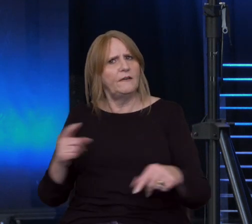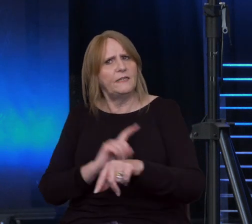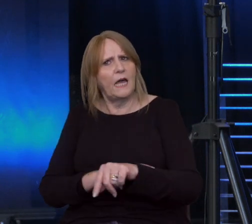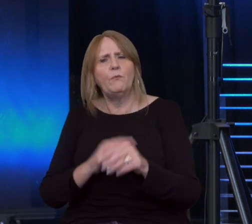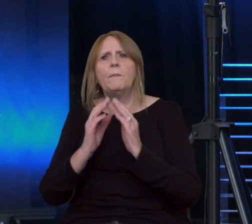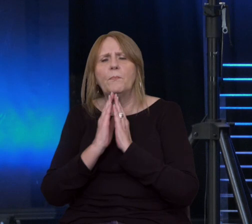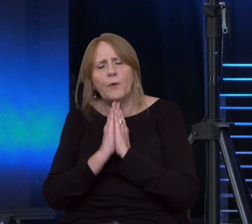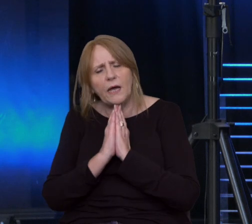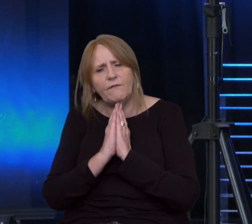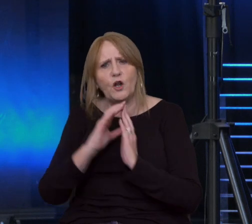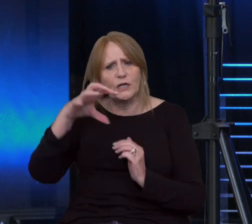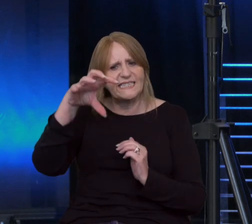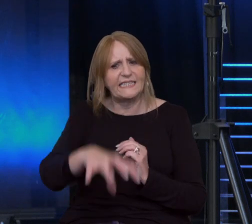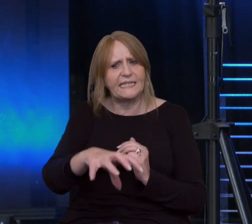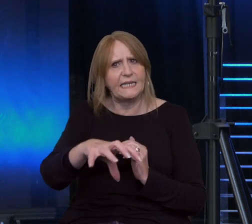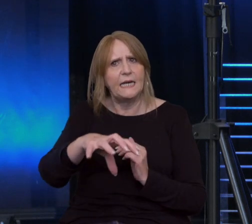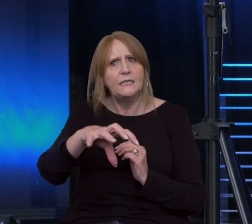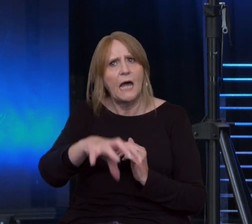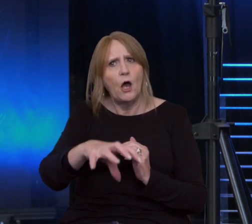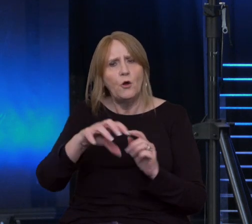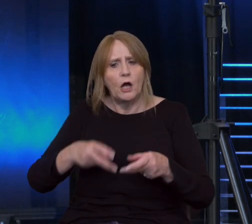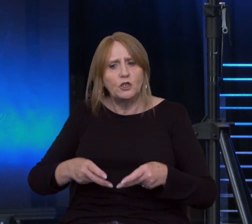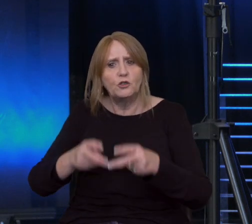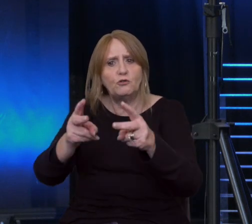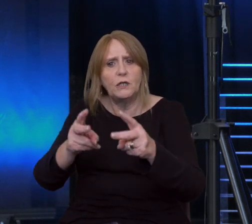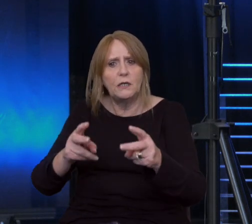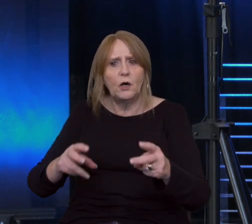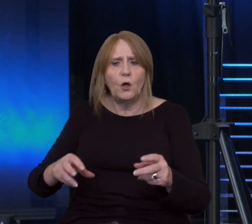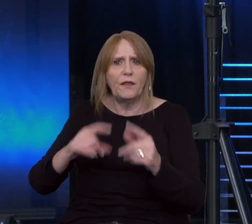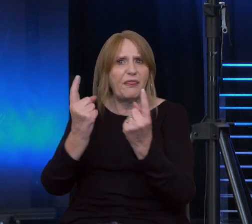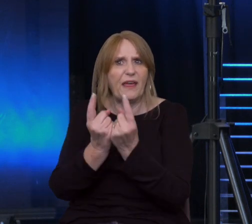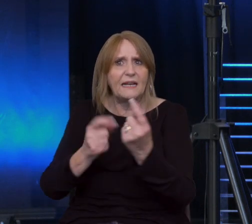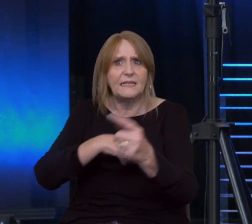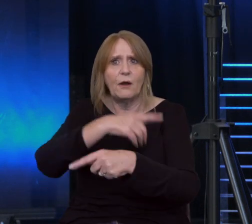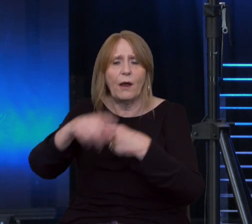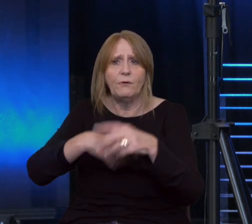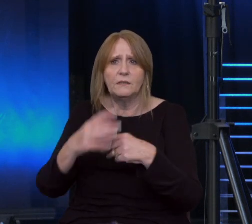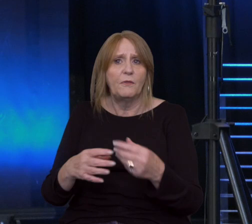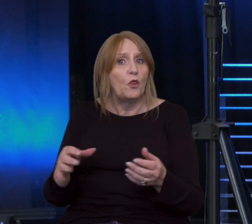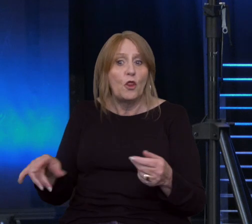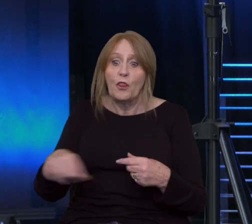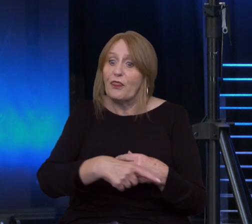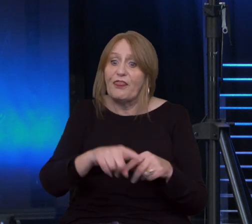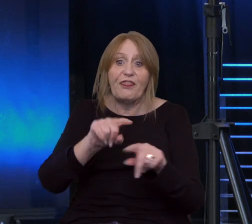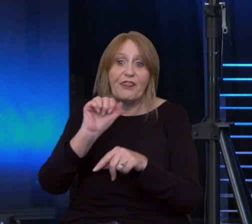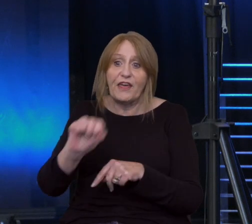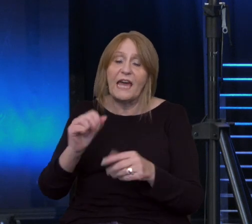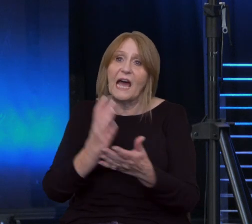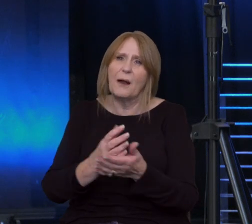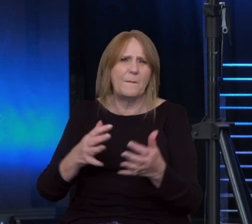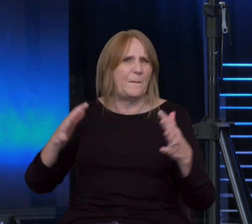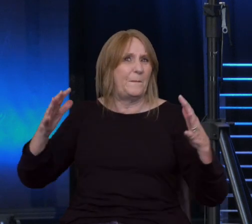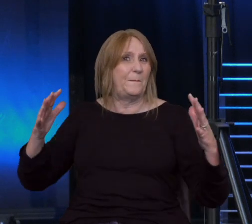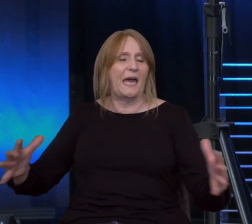even for our street or the area around us. Those are all big logs. Do you know how God is going to